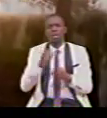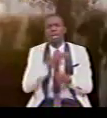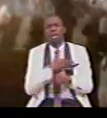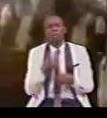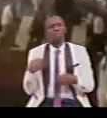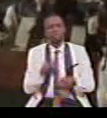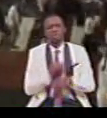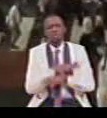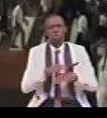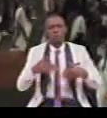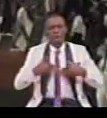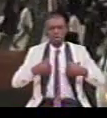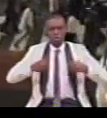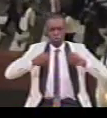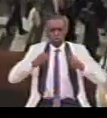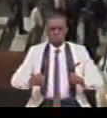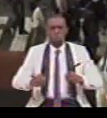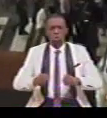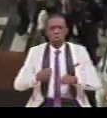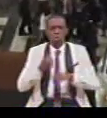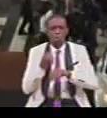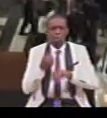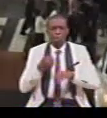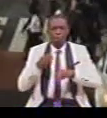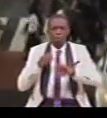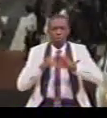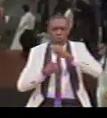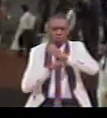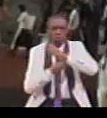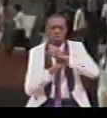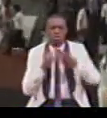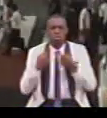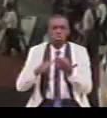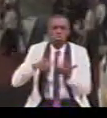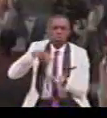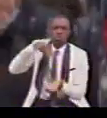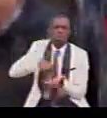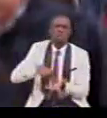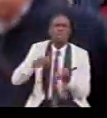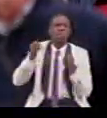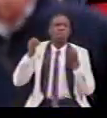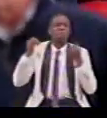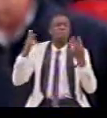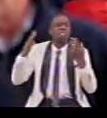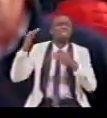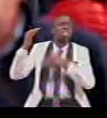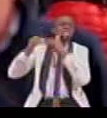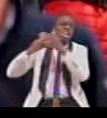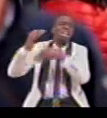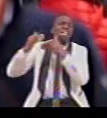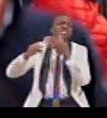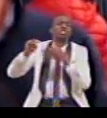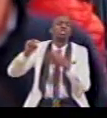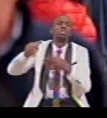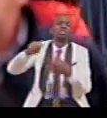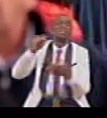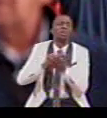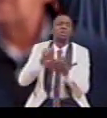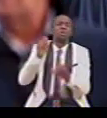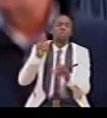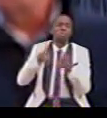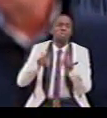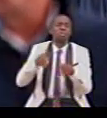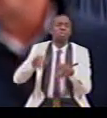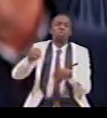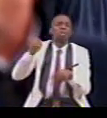generations hundreds and thousands of millions of people will miss what we have to offer